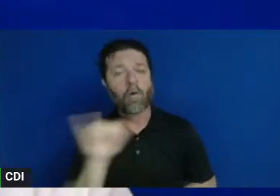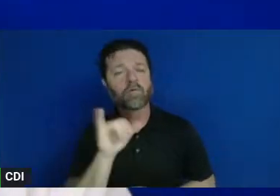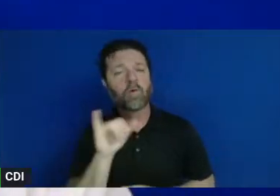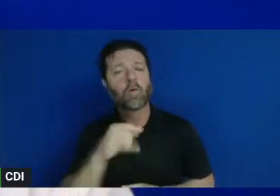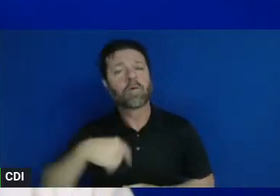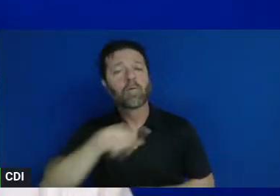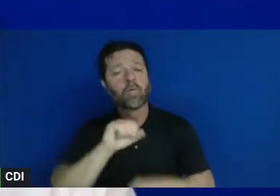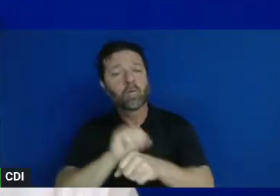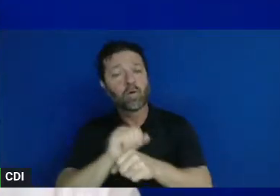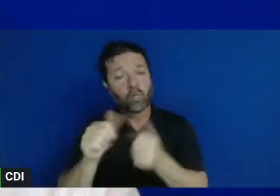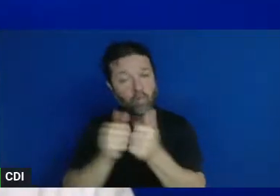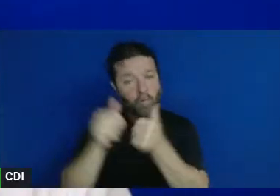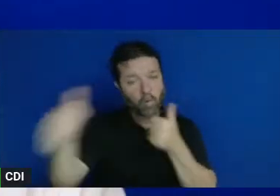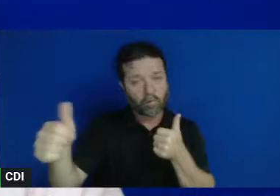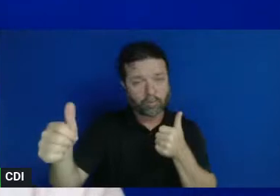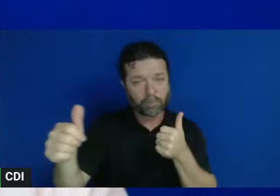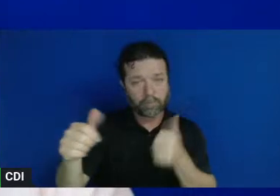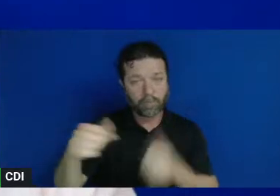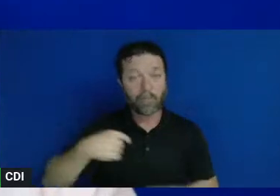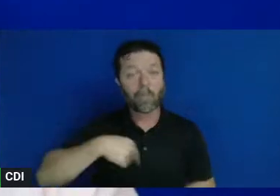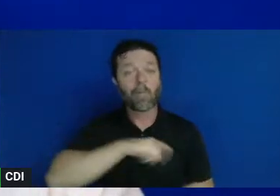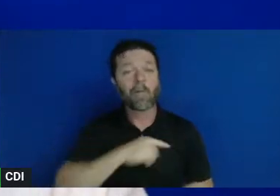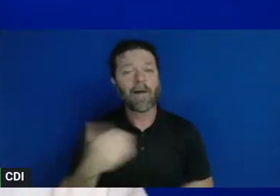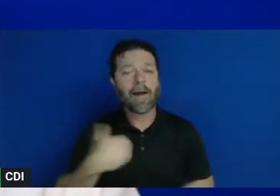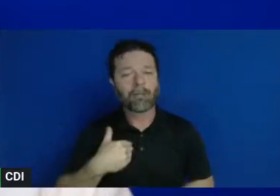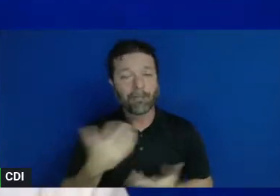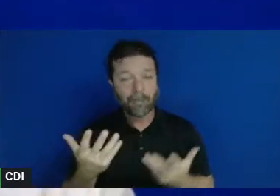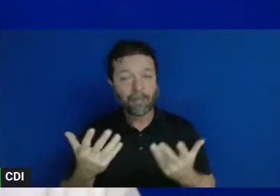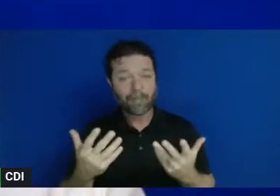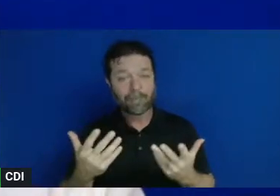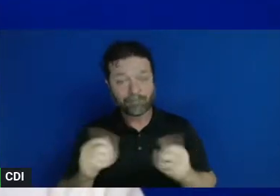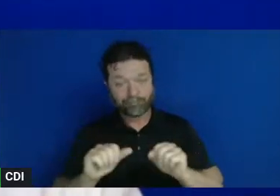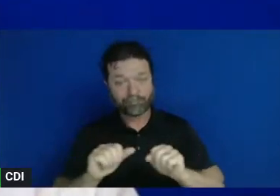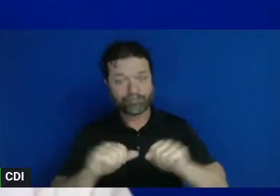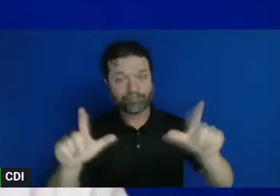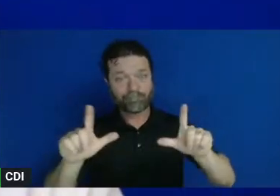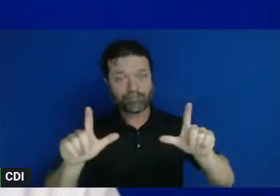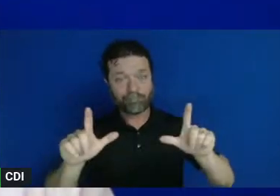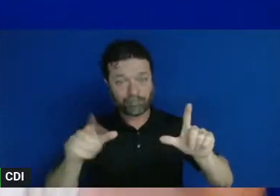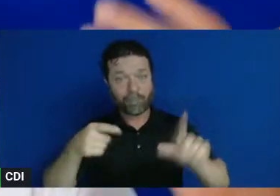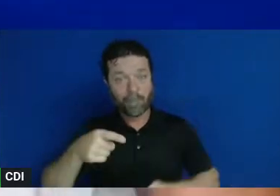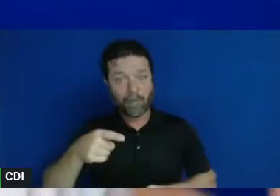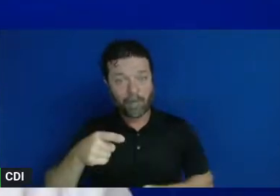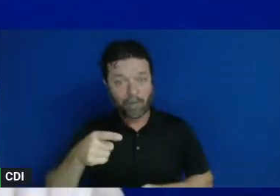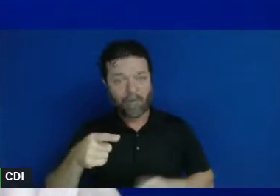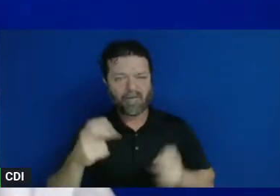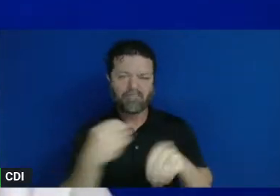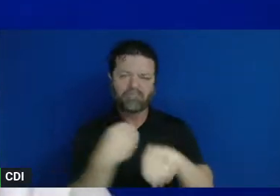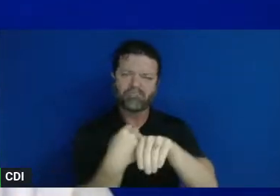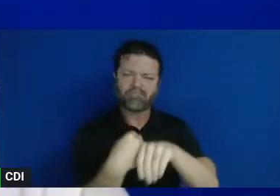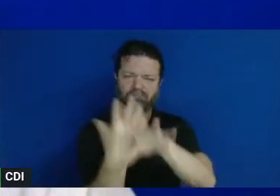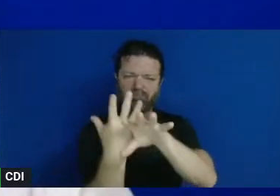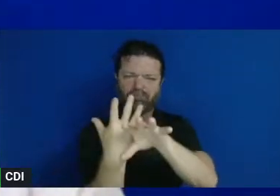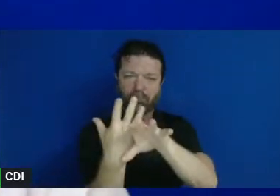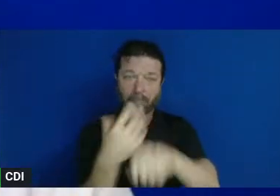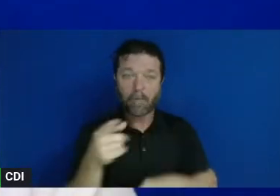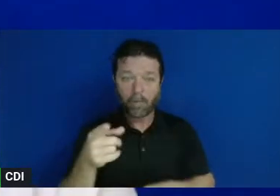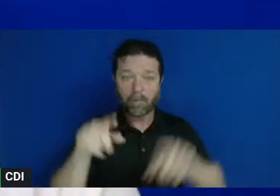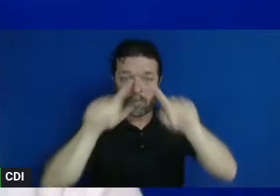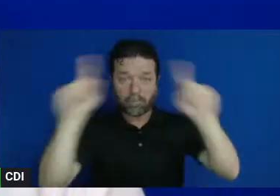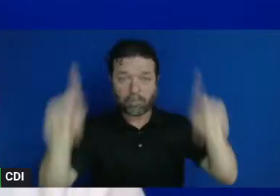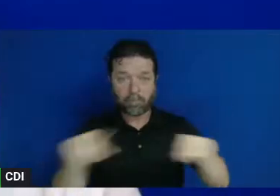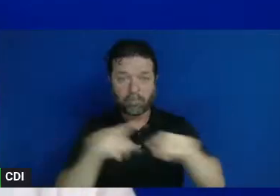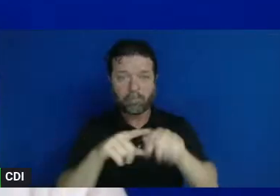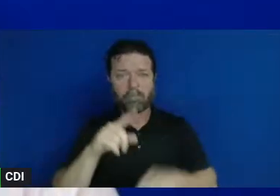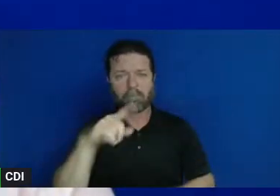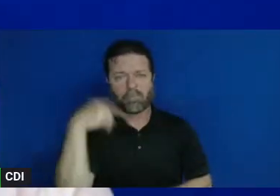the phone and video, so it's kind of different. For video, we must be on camera, so the space has to look professional and it has